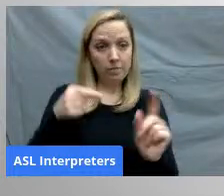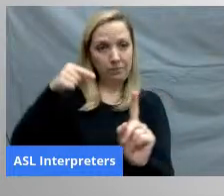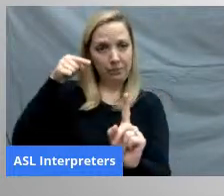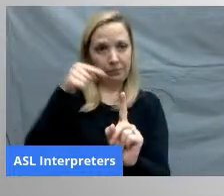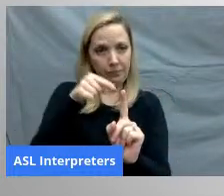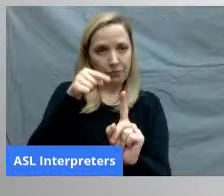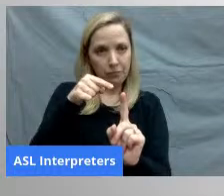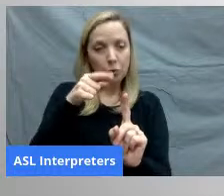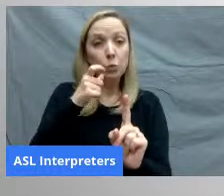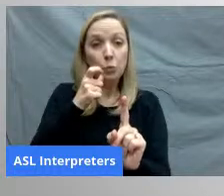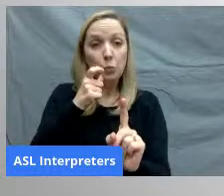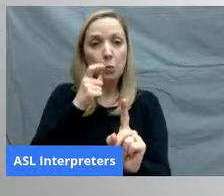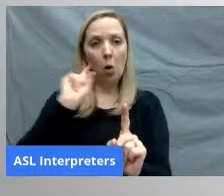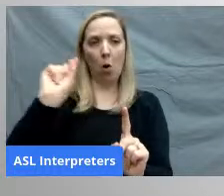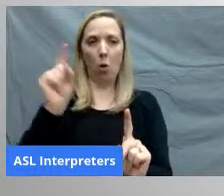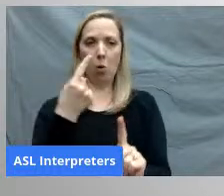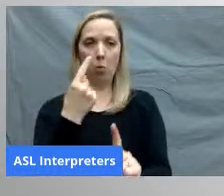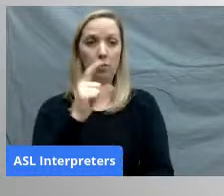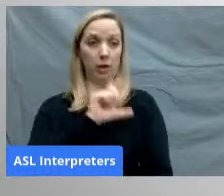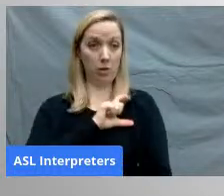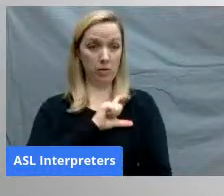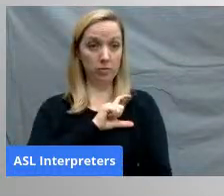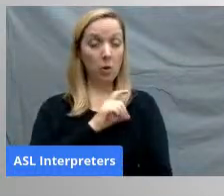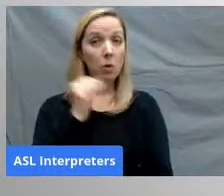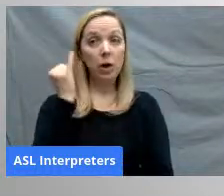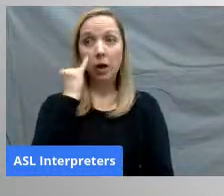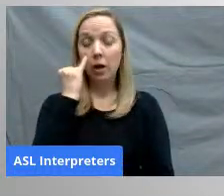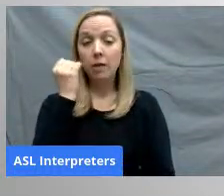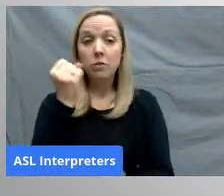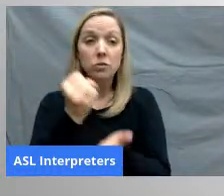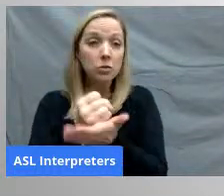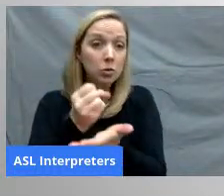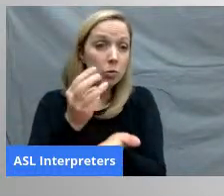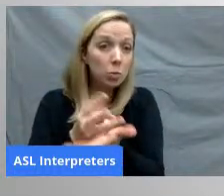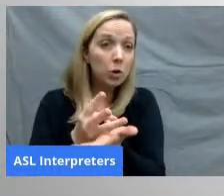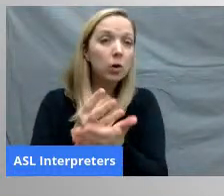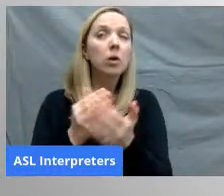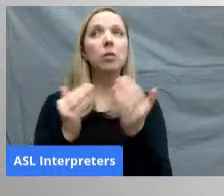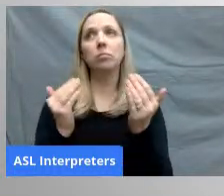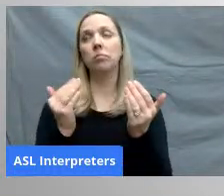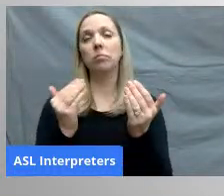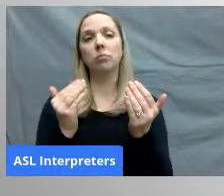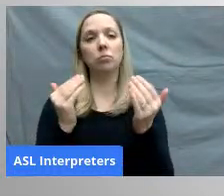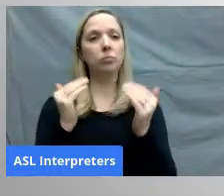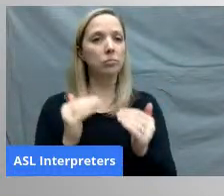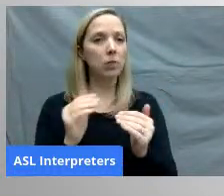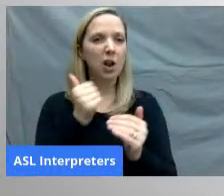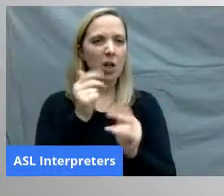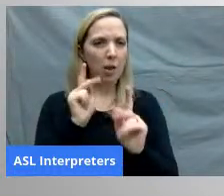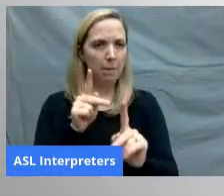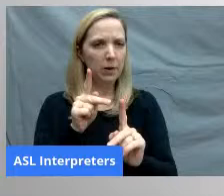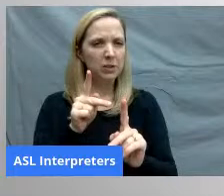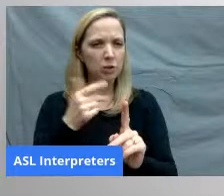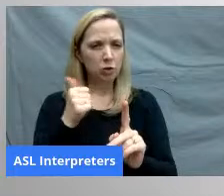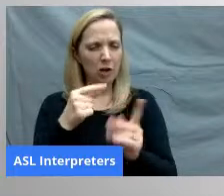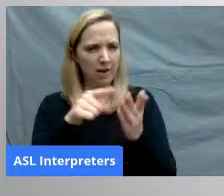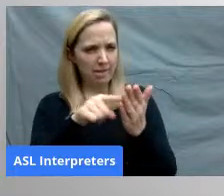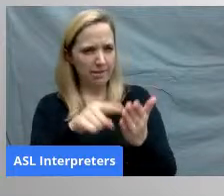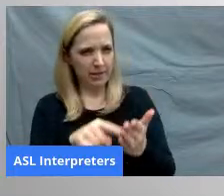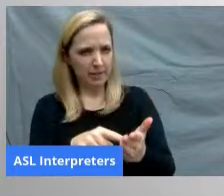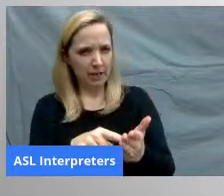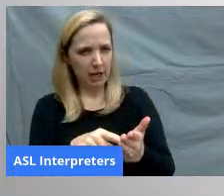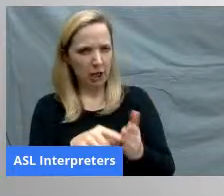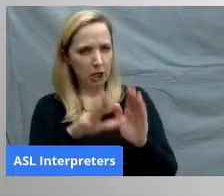enforcement. So if a social worker or, anyone investigating a child abuse situation, that was my concern, is